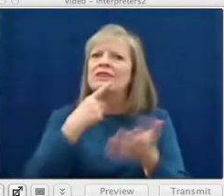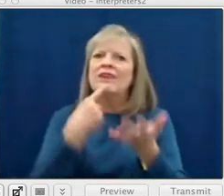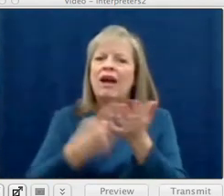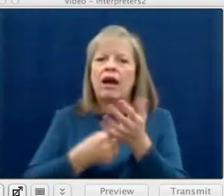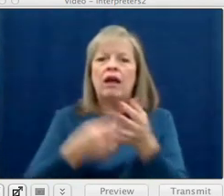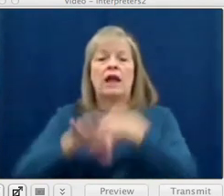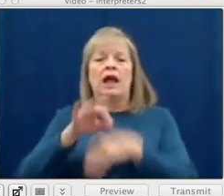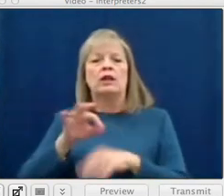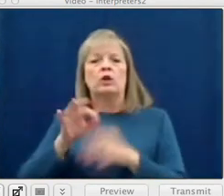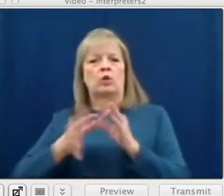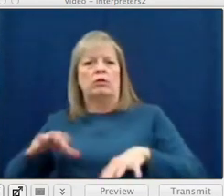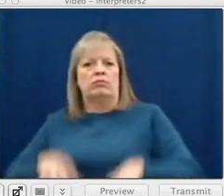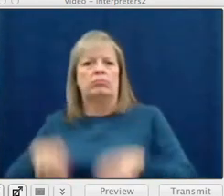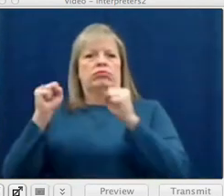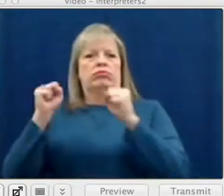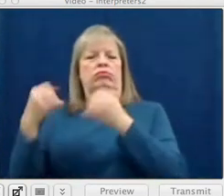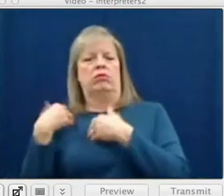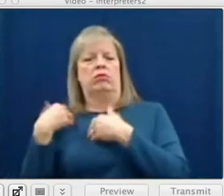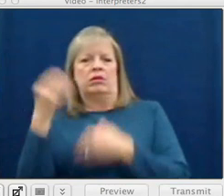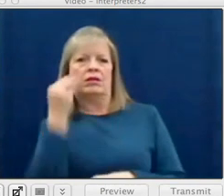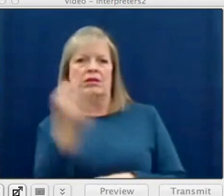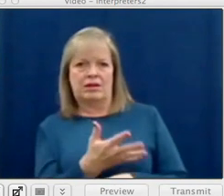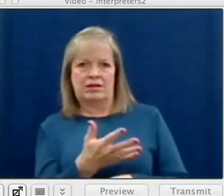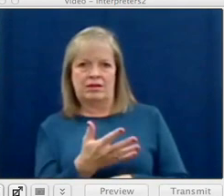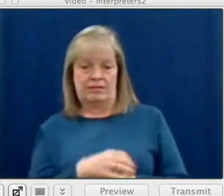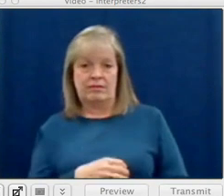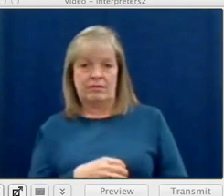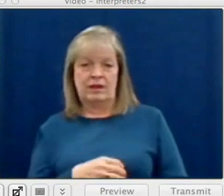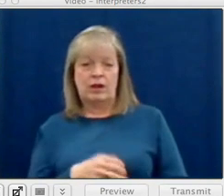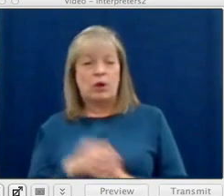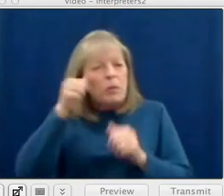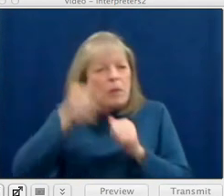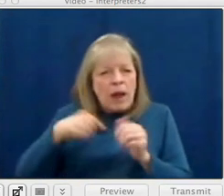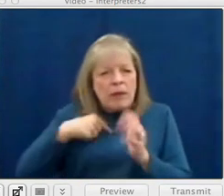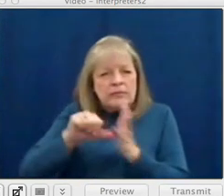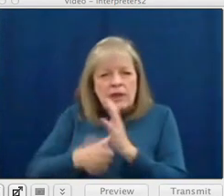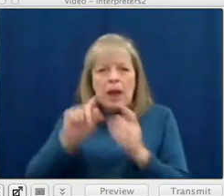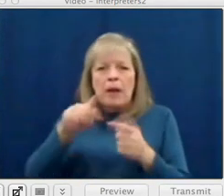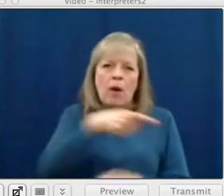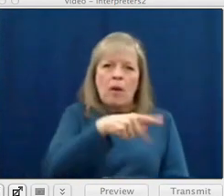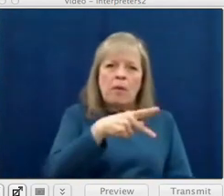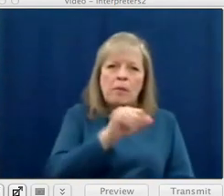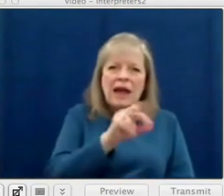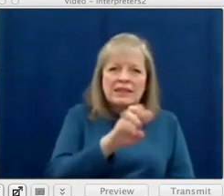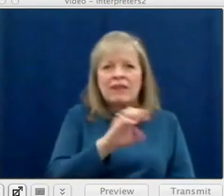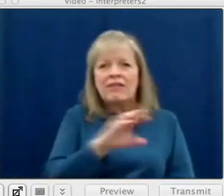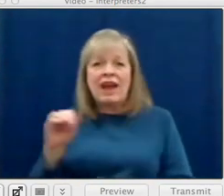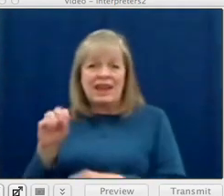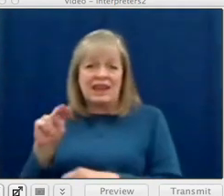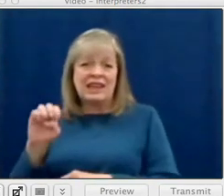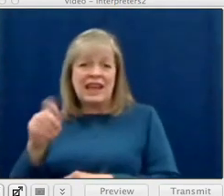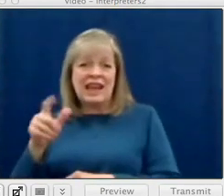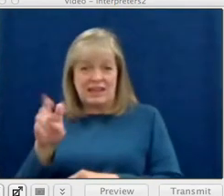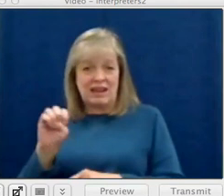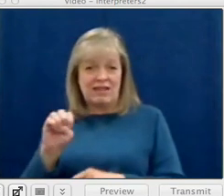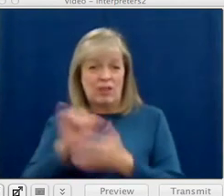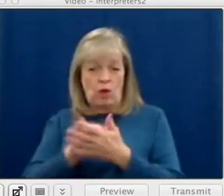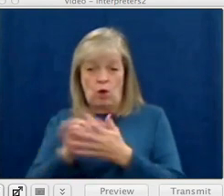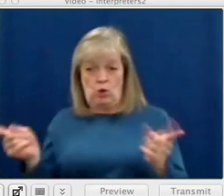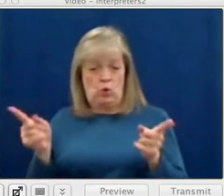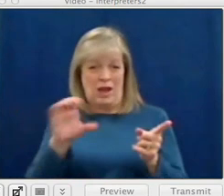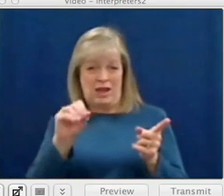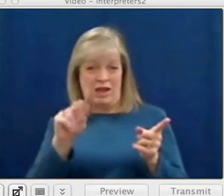And again, what you should be hearing from these positive and negative consequences, and there may be more, I'm just pulling out examples for our use here. Then you could actually maybe come up